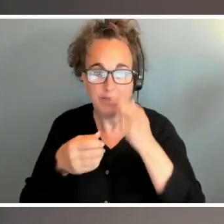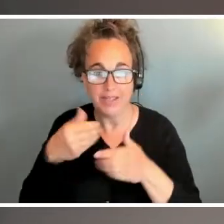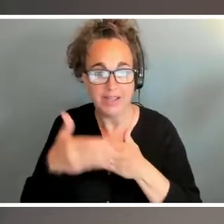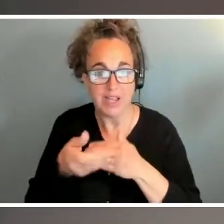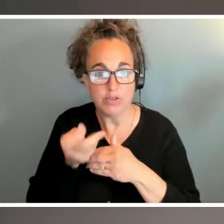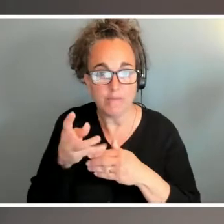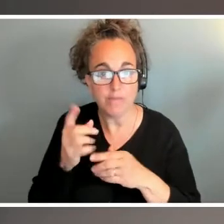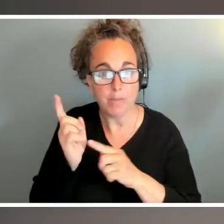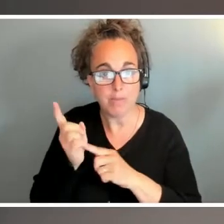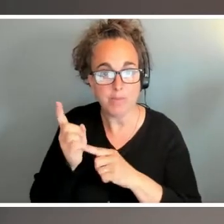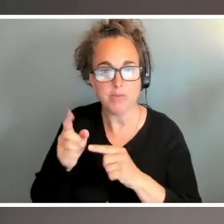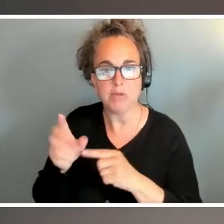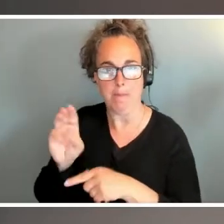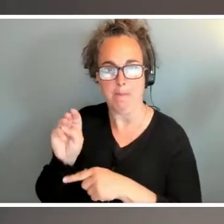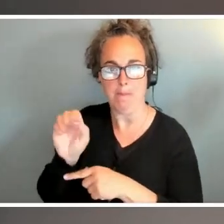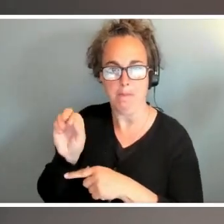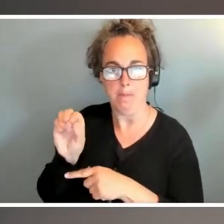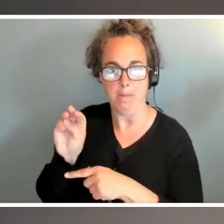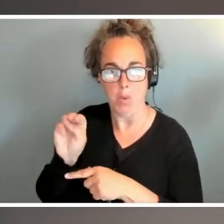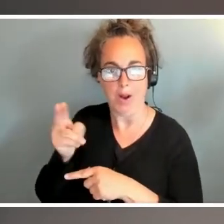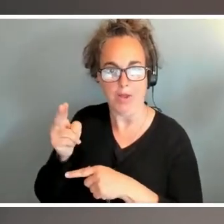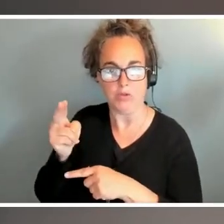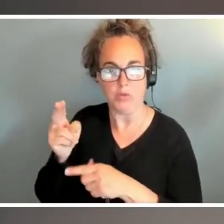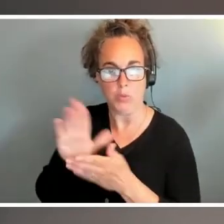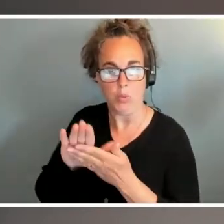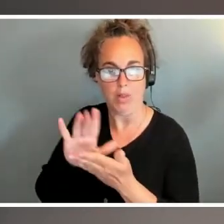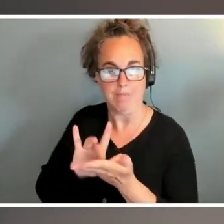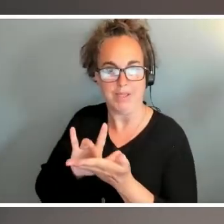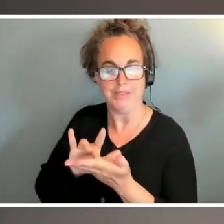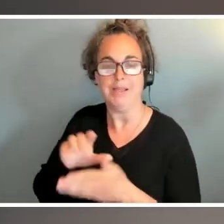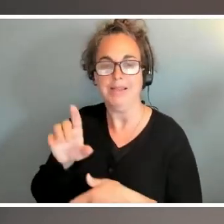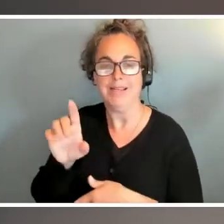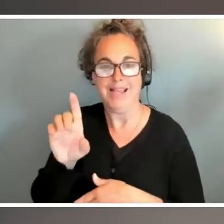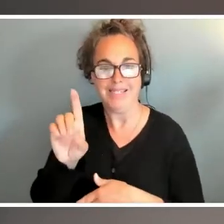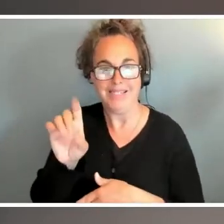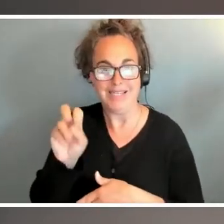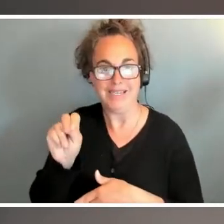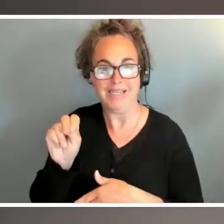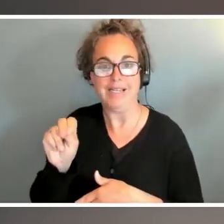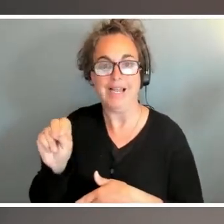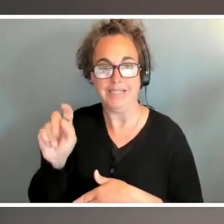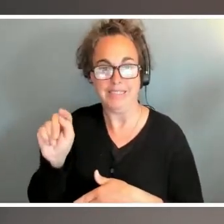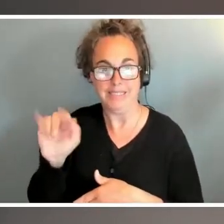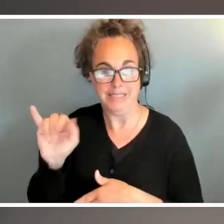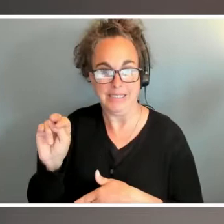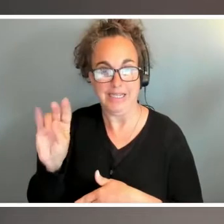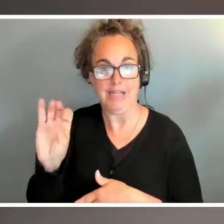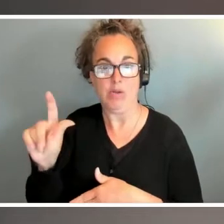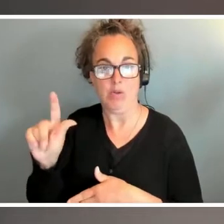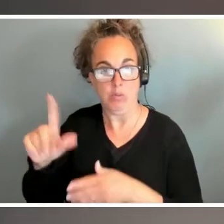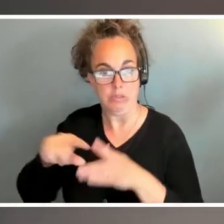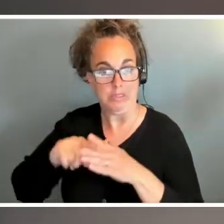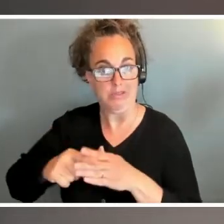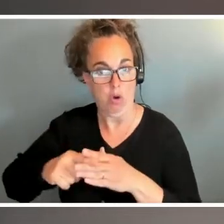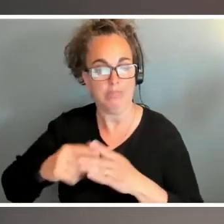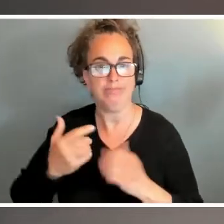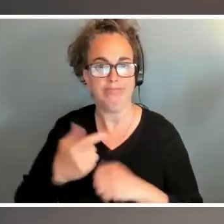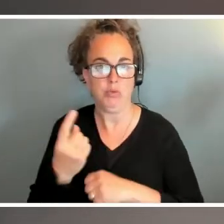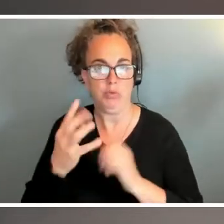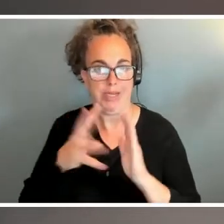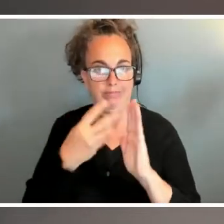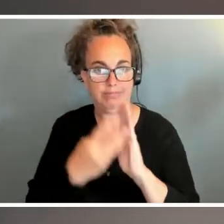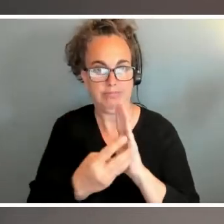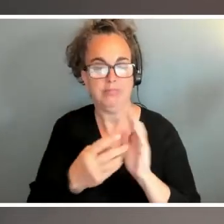from Morehouse School of Medicine Dean Adrian Tyndall, who will kick off the day's events. Then we'll have a special session on